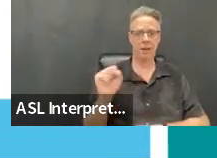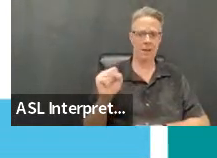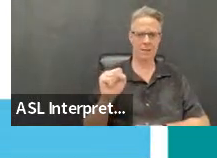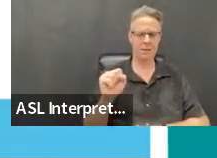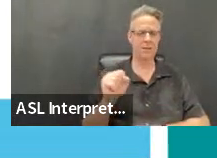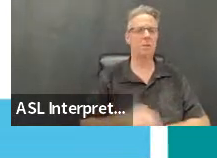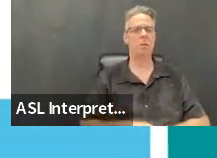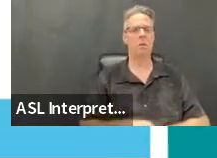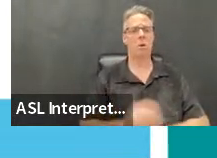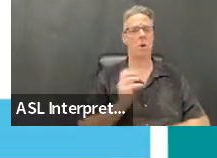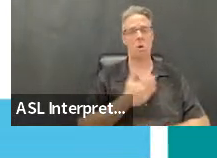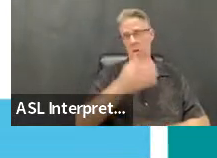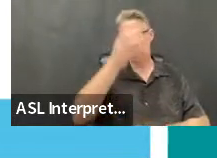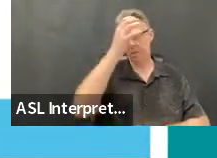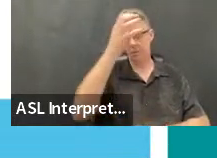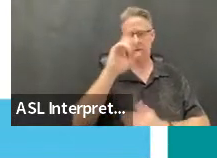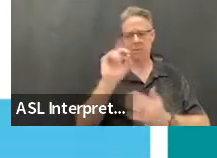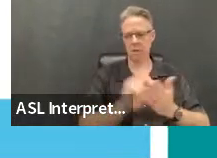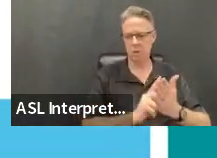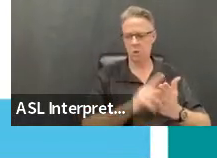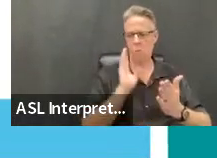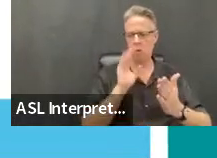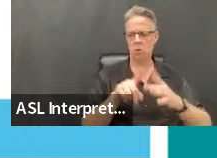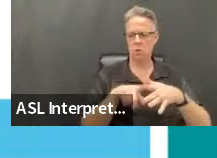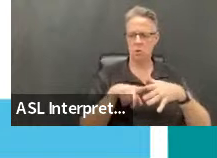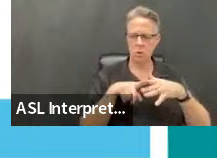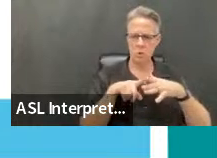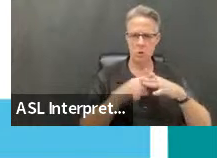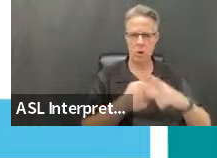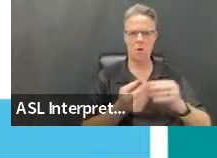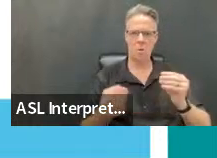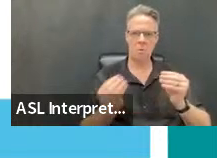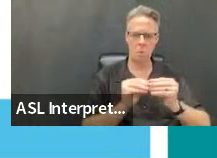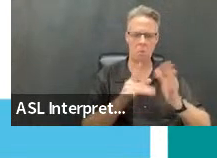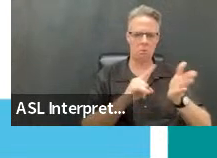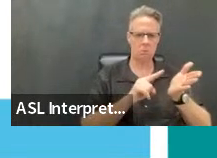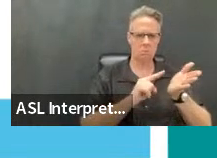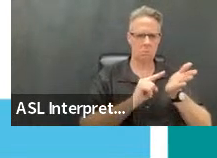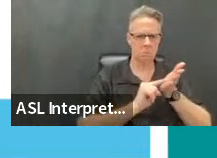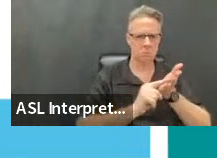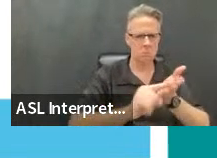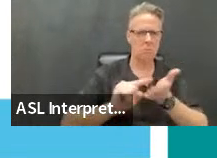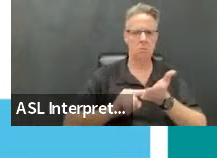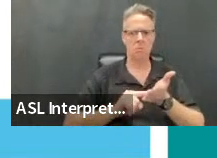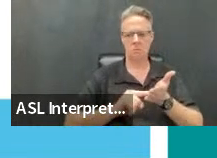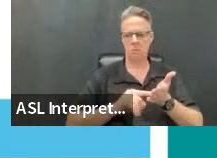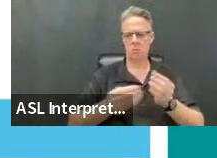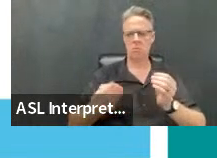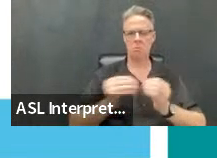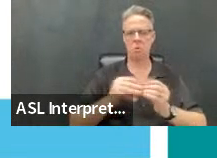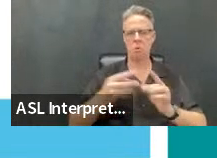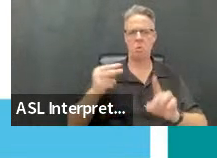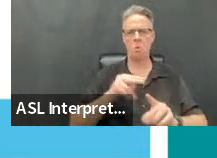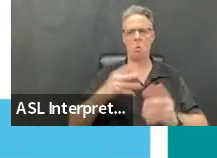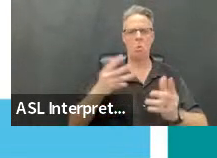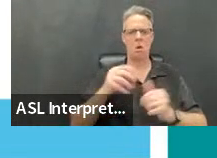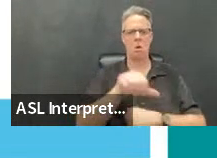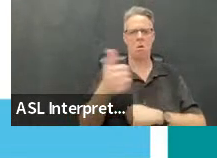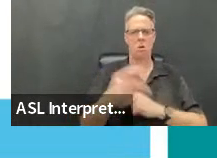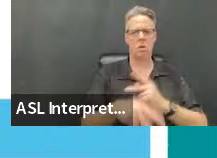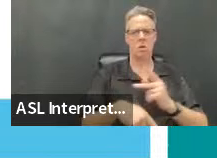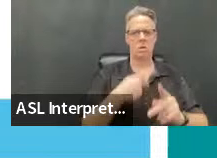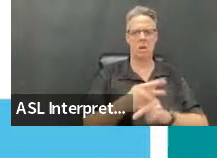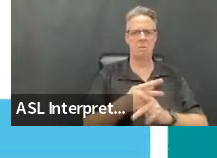our conceptual design will start digging in deeper to look at what other